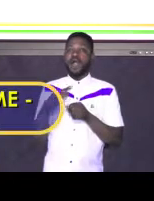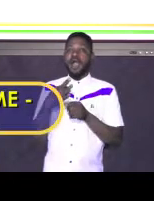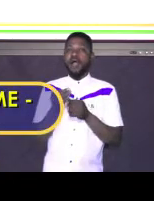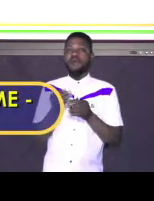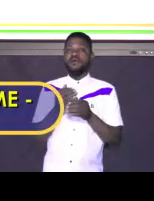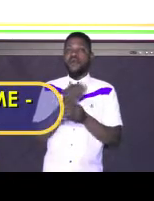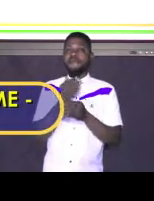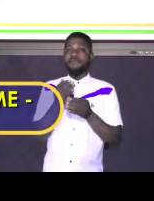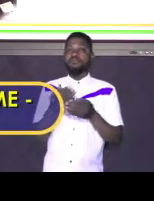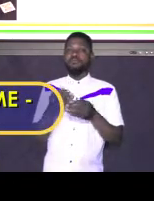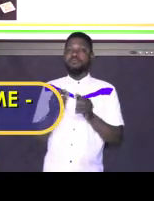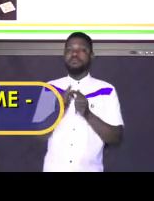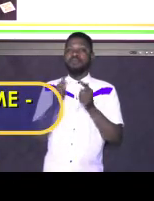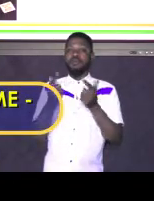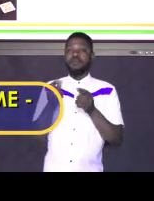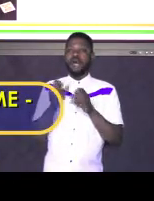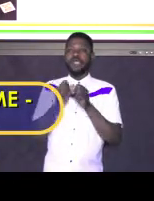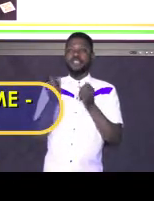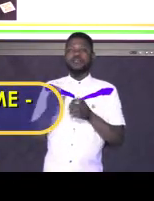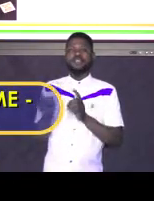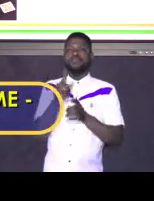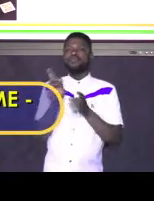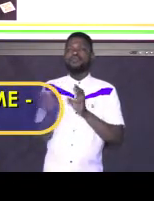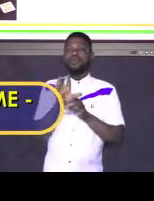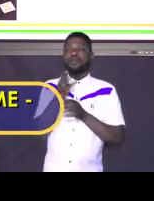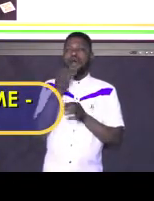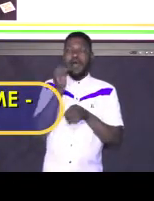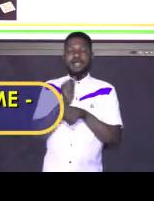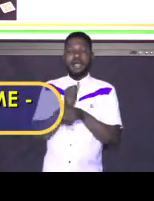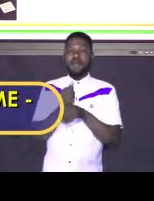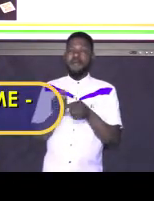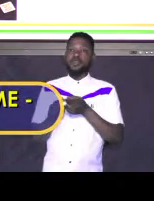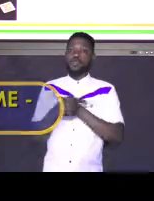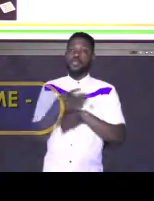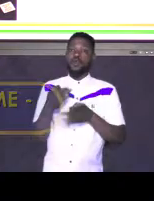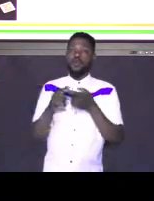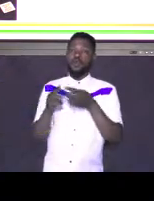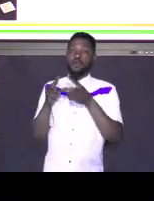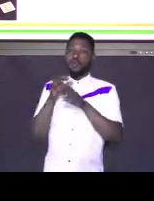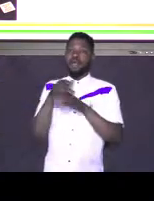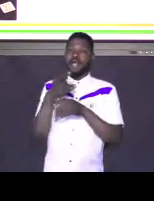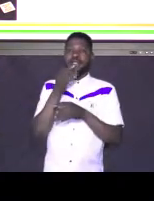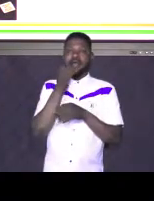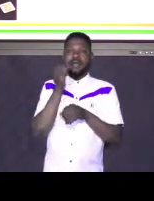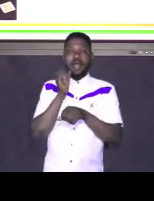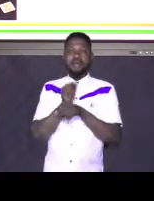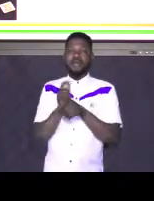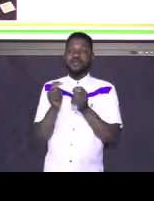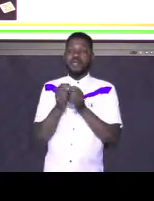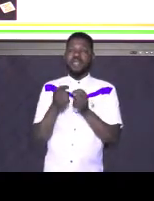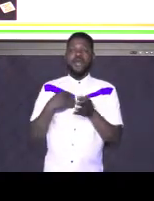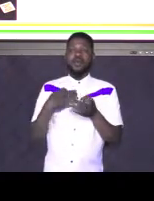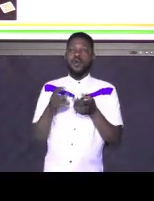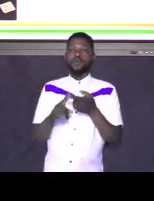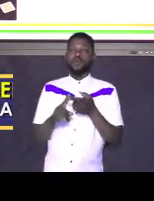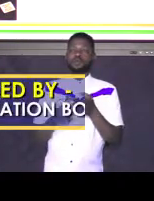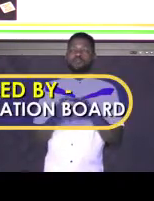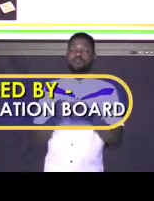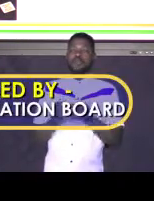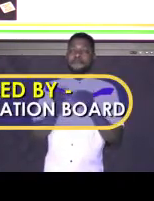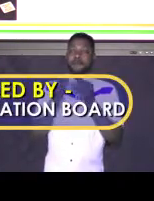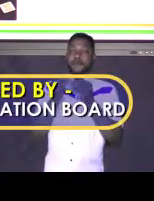area of compound shapes. Did you do your assignment? Of course, today we're going to look at that assignment together. But today we're going to